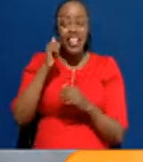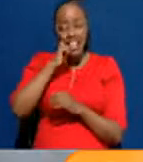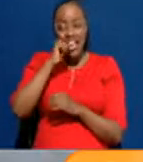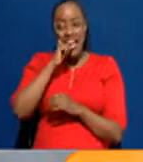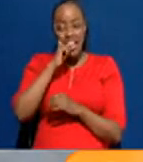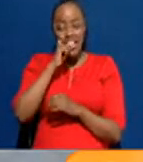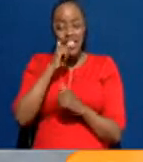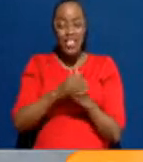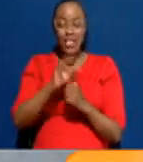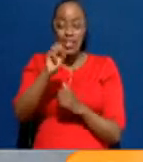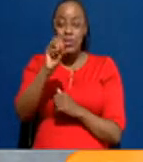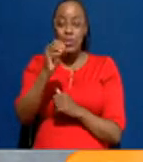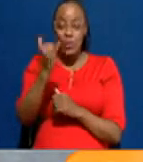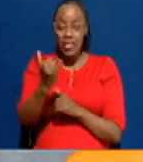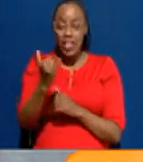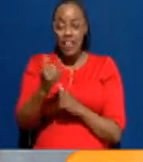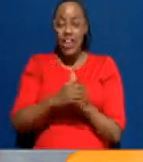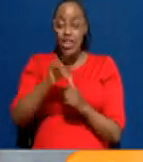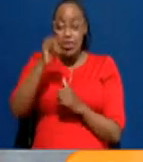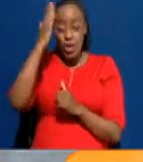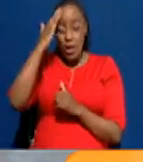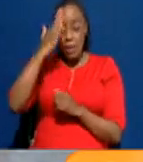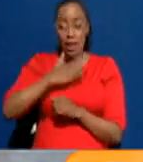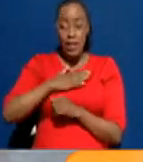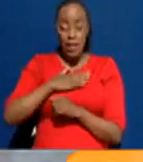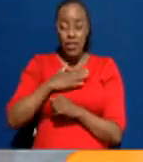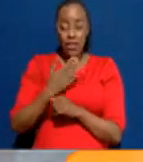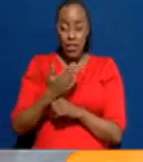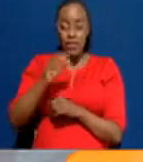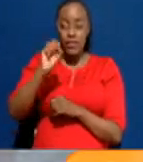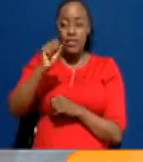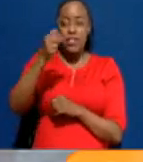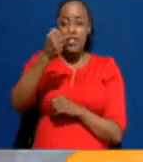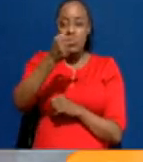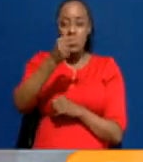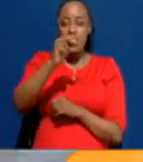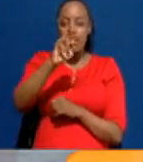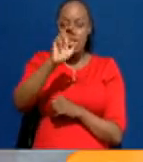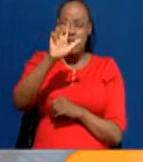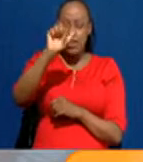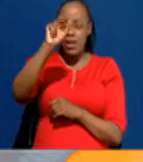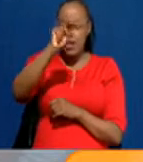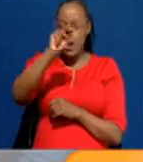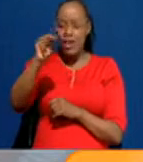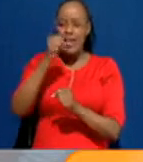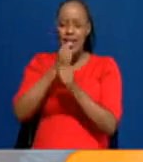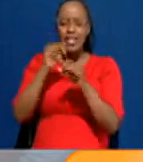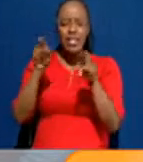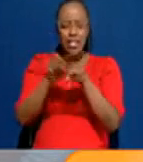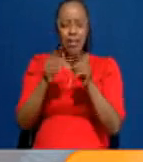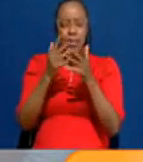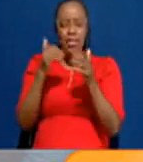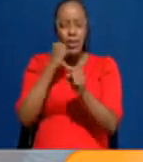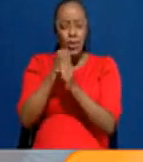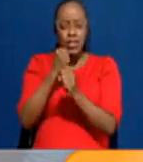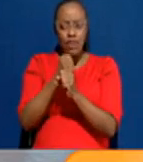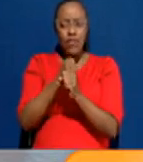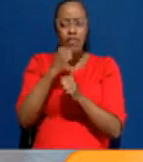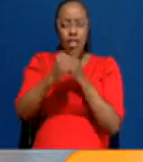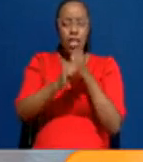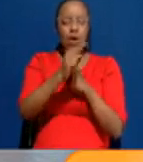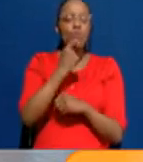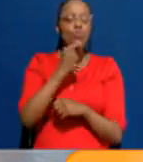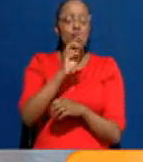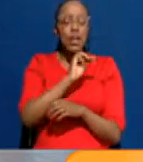Nice. So, you know, you remind me of Shelly-Ann Fraser-Pryce. Oh, yeah. She did the exact same thing you did, right? Absolutely. From running the 100